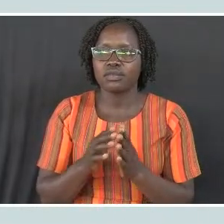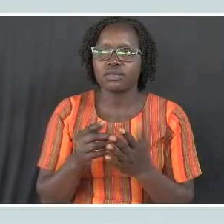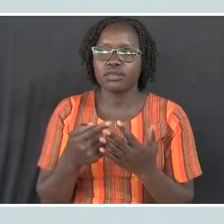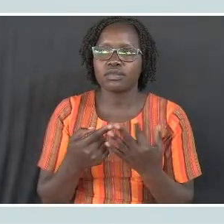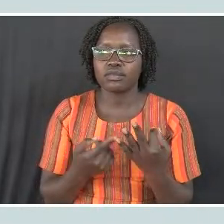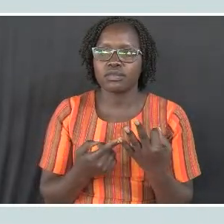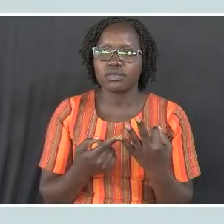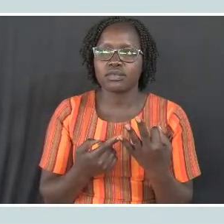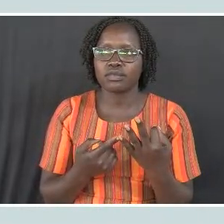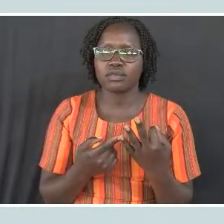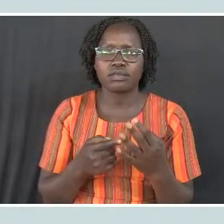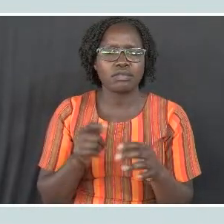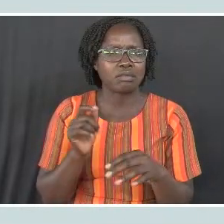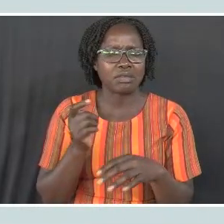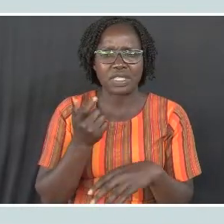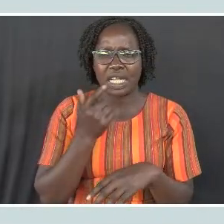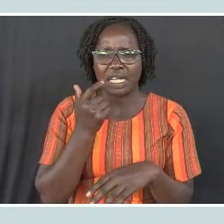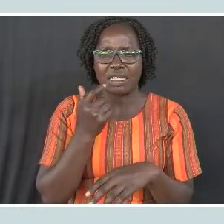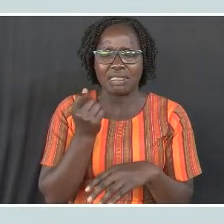a toothache